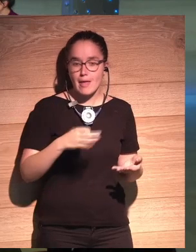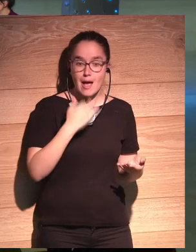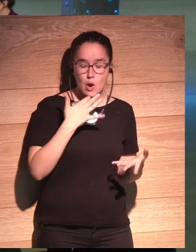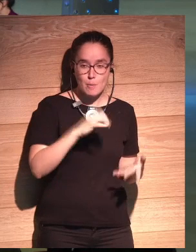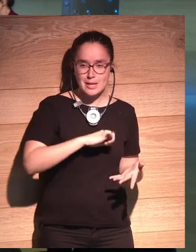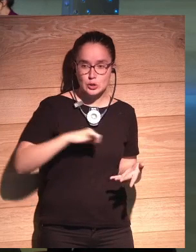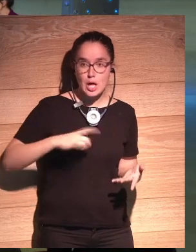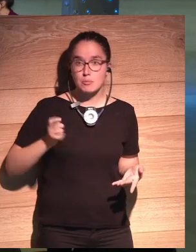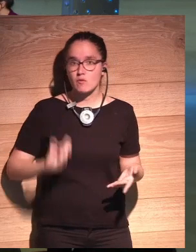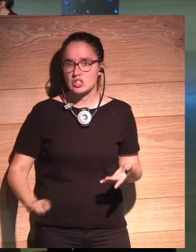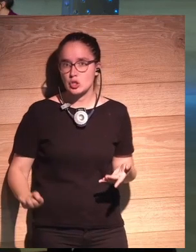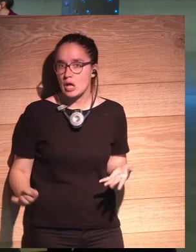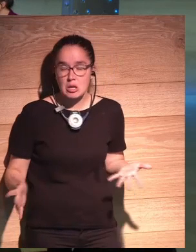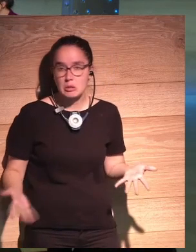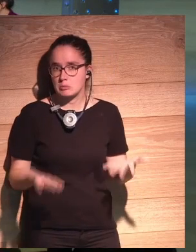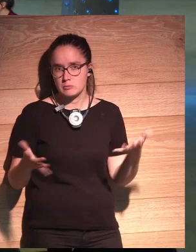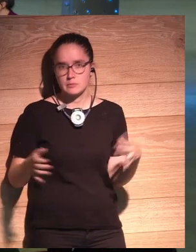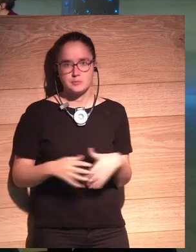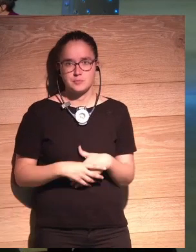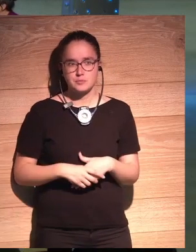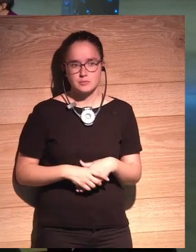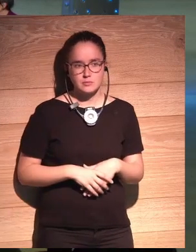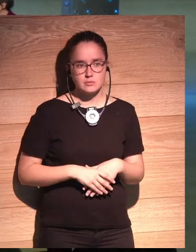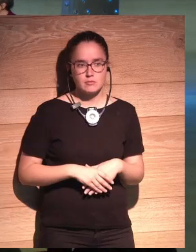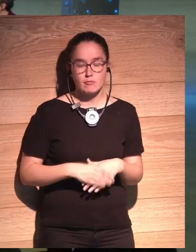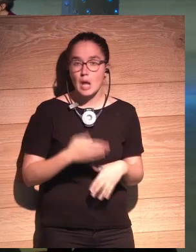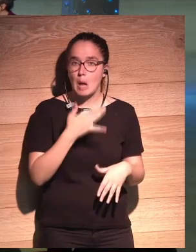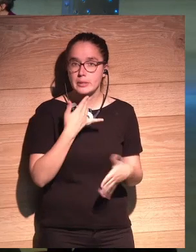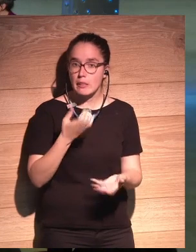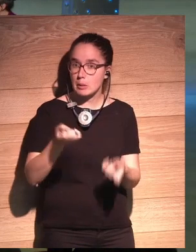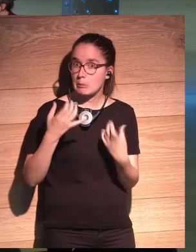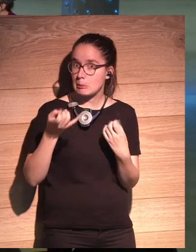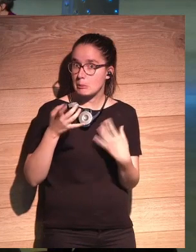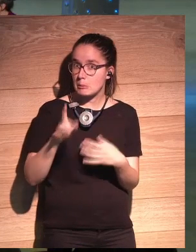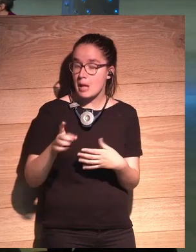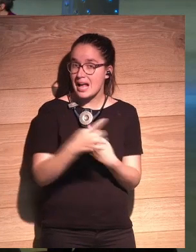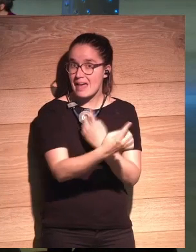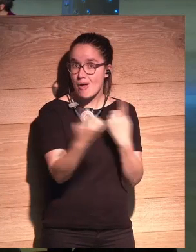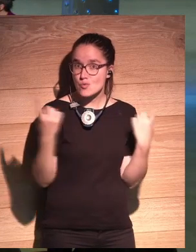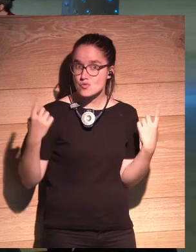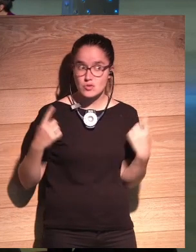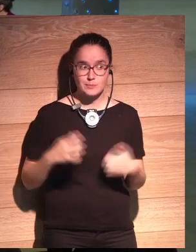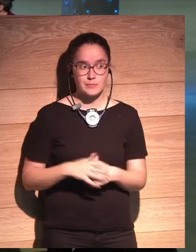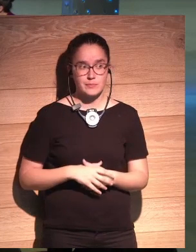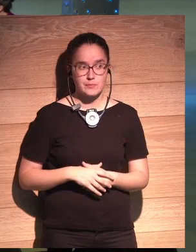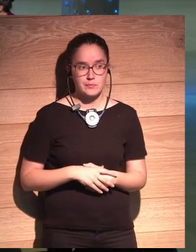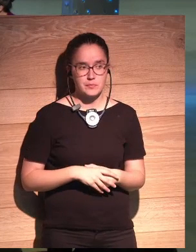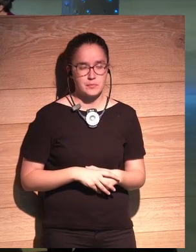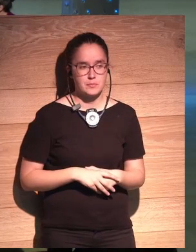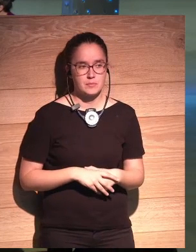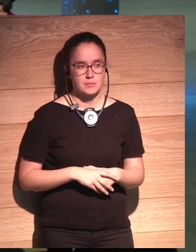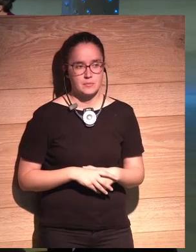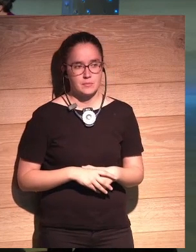It can be a personal experience or something human, I don't know. Would you like to share this with us?